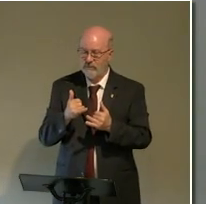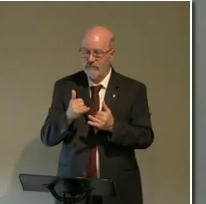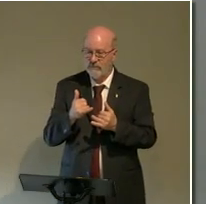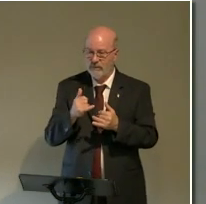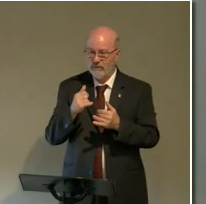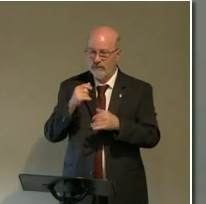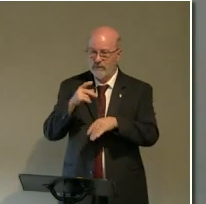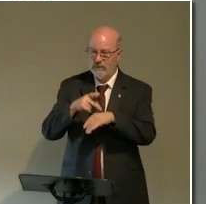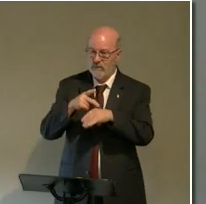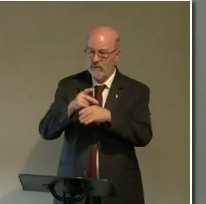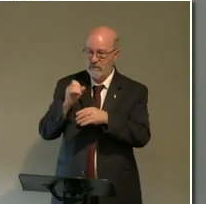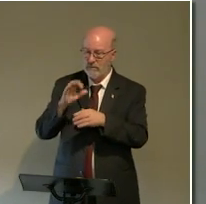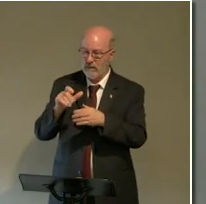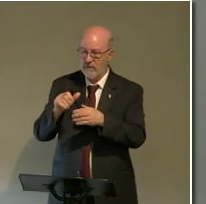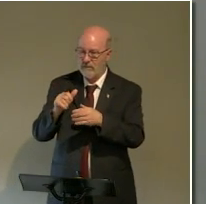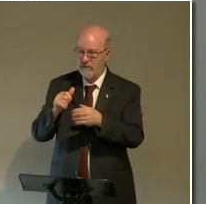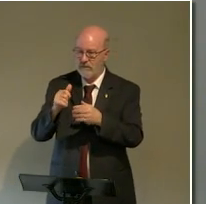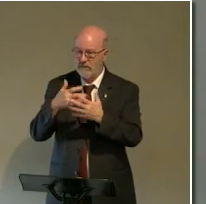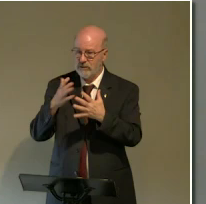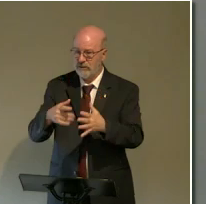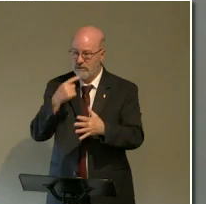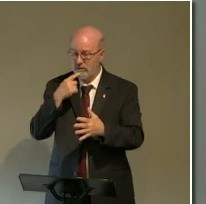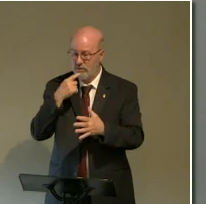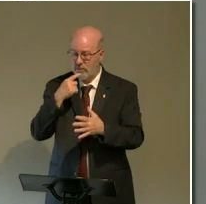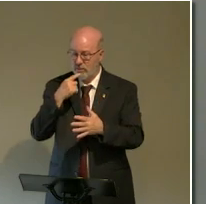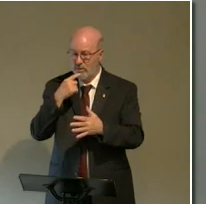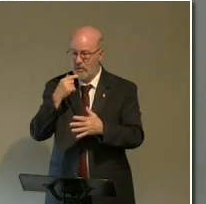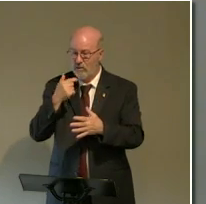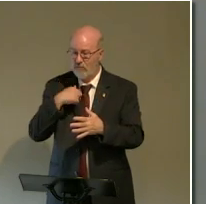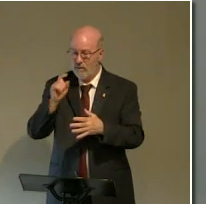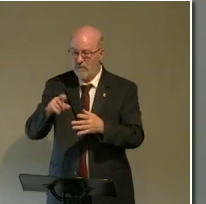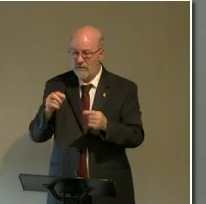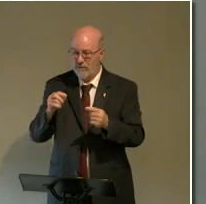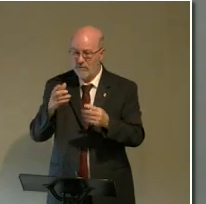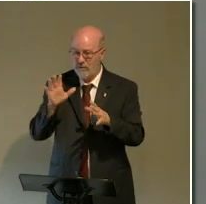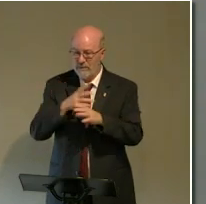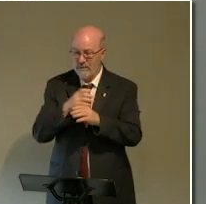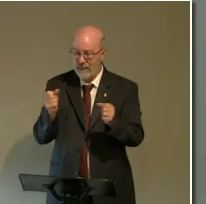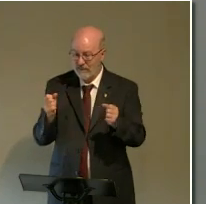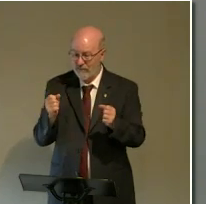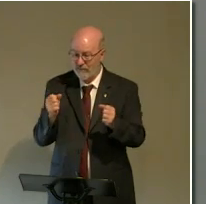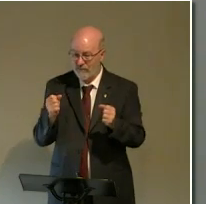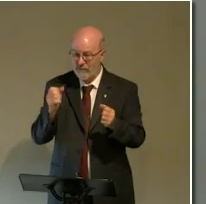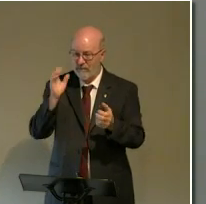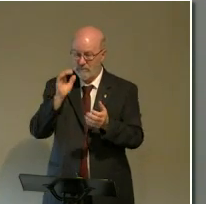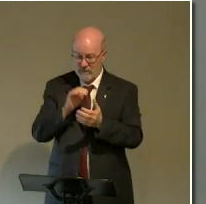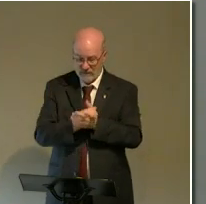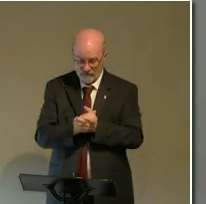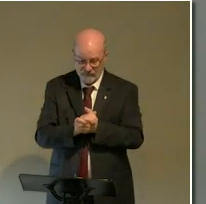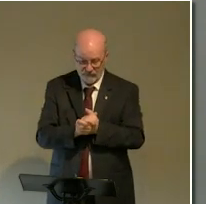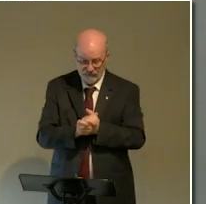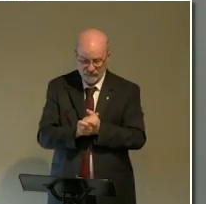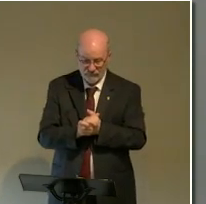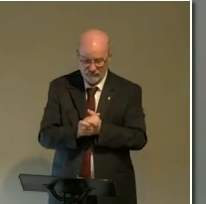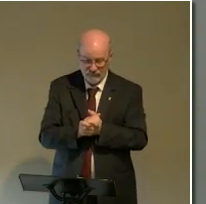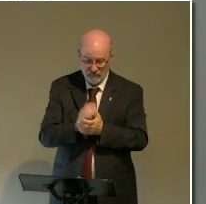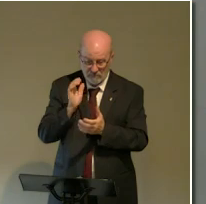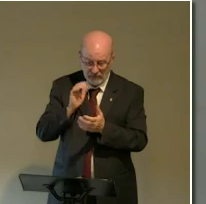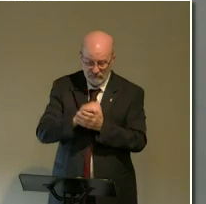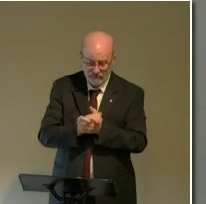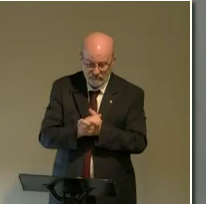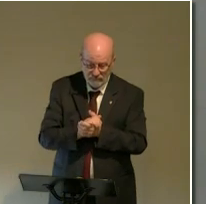and Silas' story, the jailer, what do I have to do to get saved? Believe. That's it. Believe,